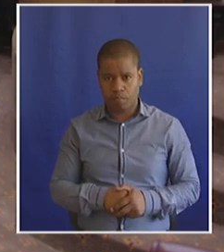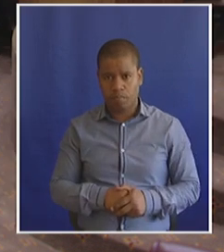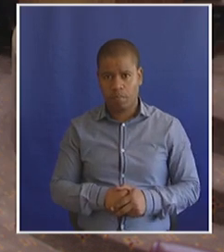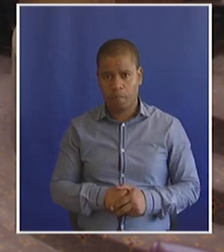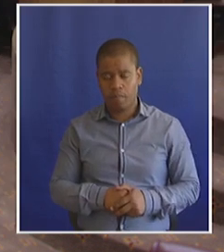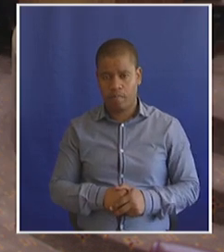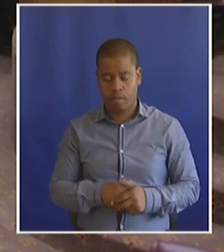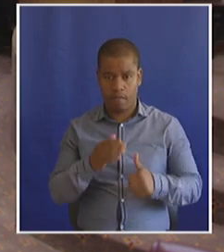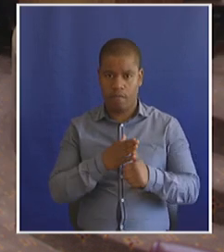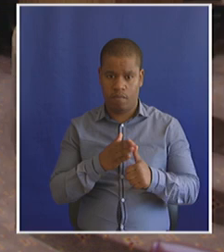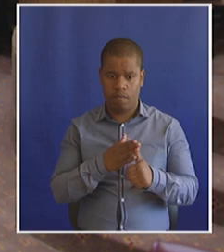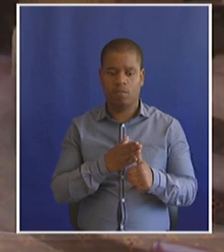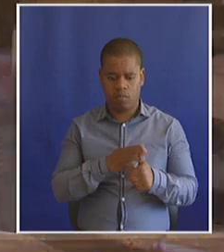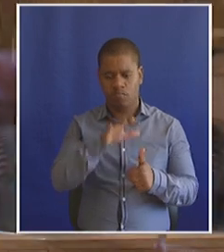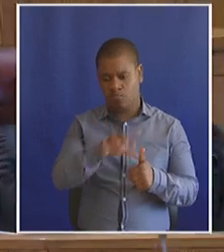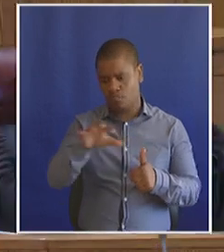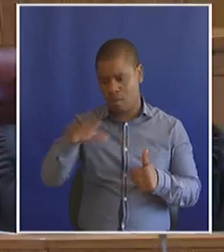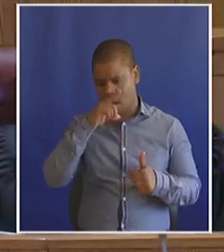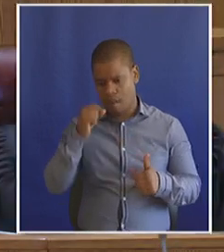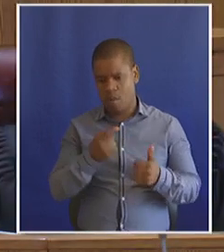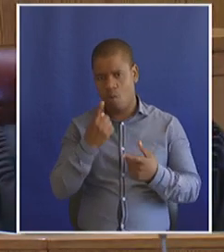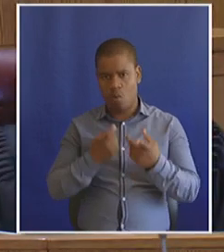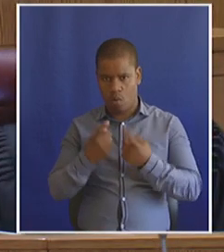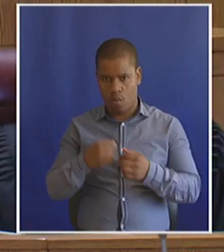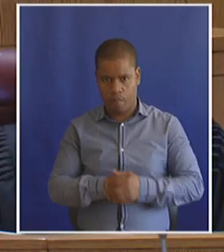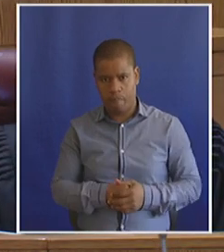I now call upon the province.